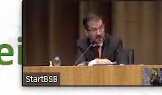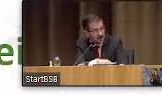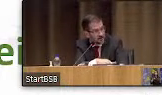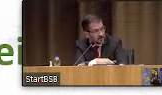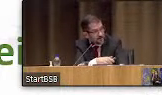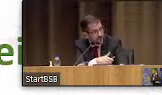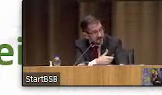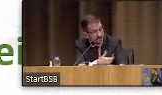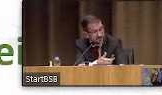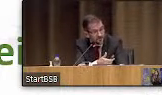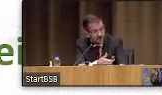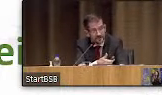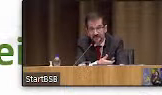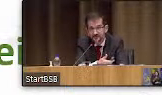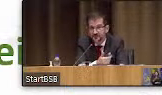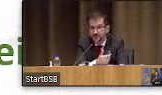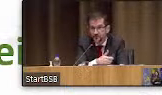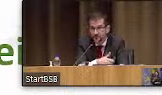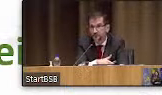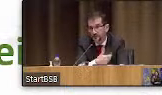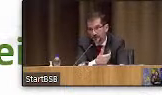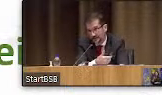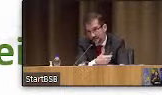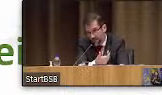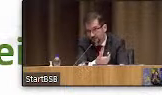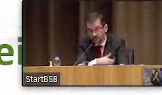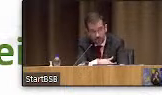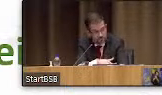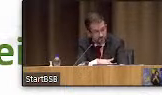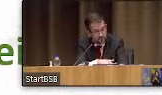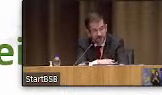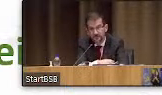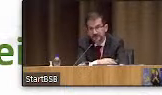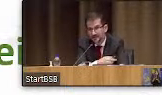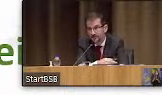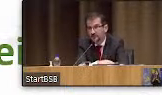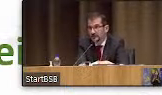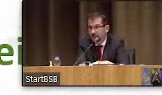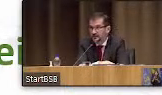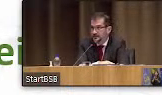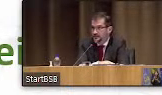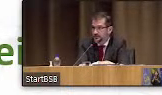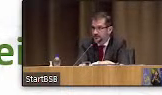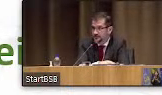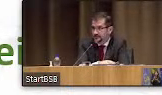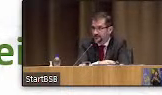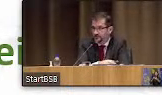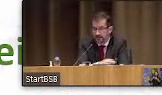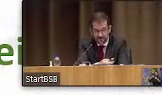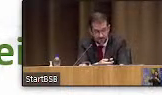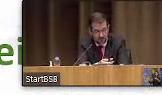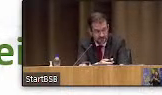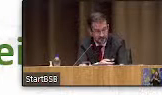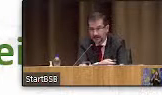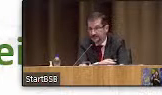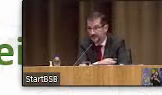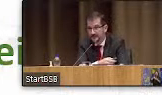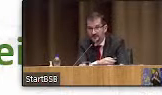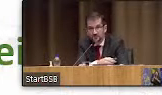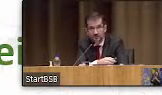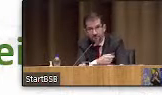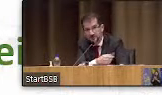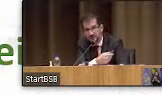from that we could identify 27,000 patients that were served after COVID.